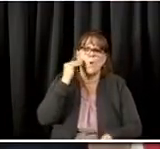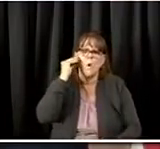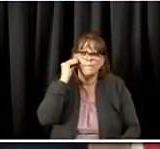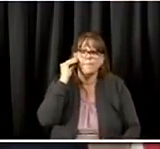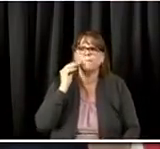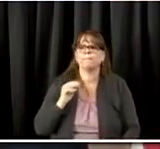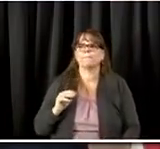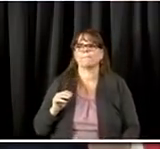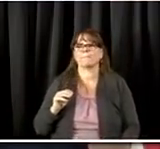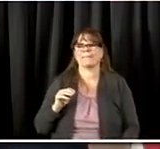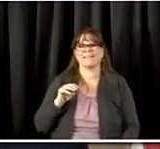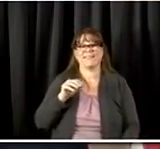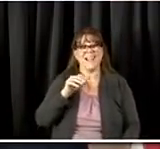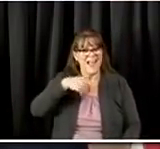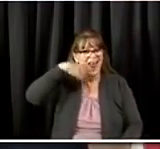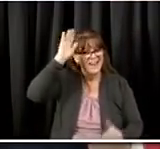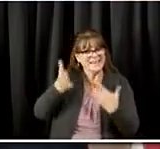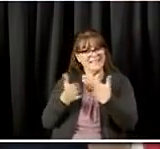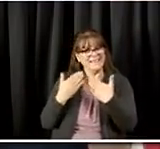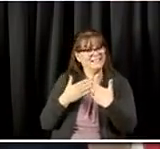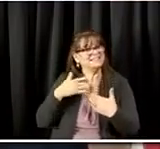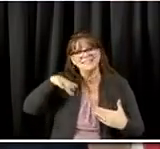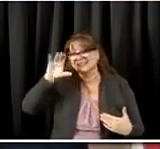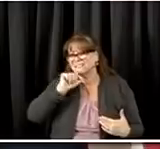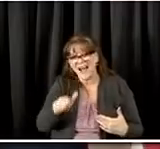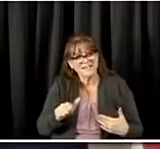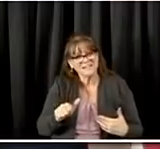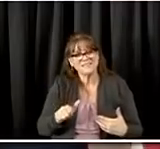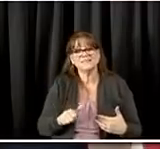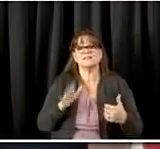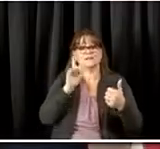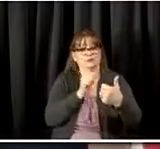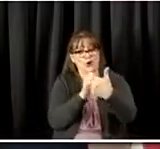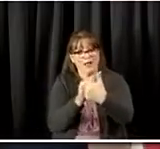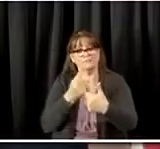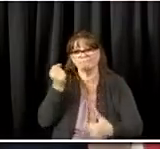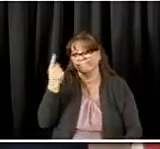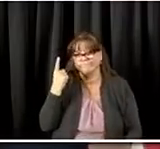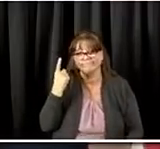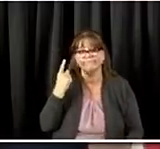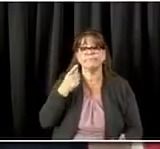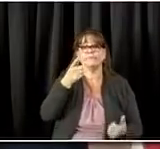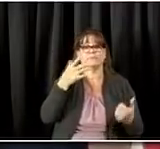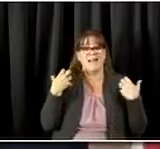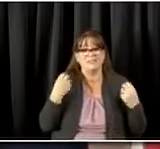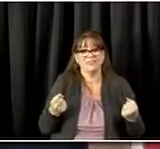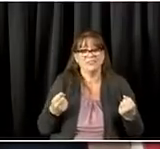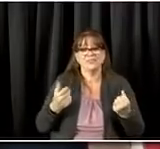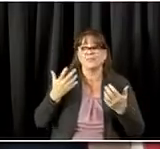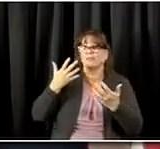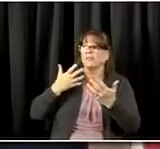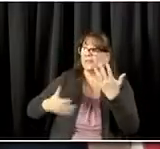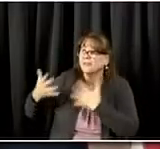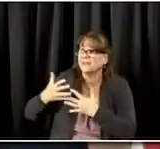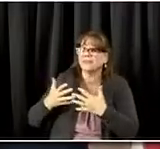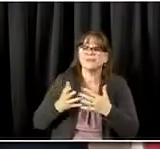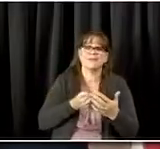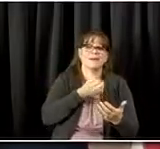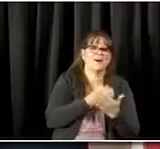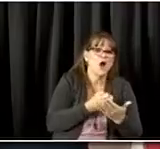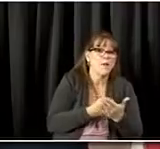challenge. It's a social challenge. It's a psychological challenge. It's an economic challenge. People value those things differently. They're